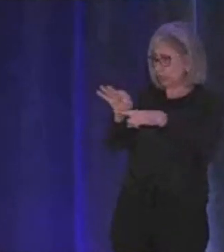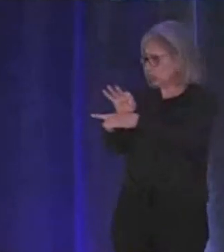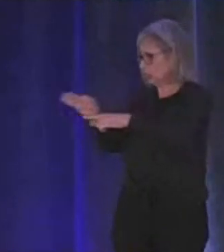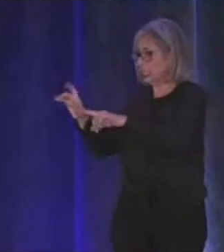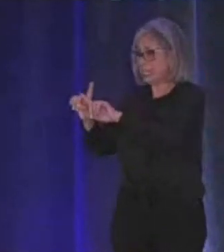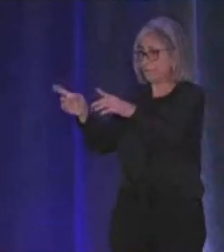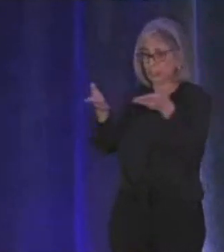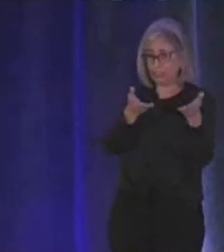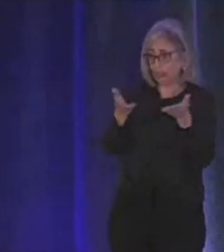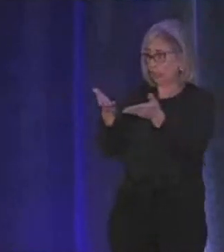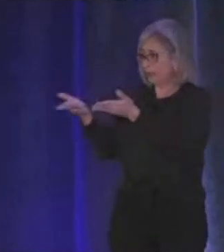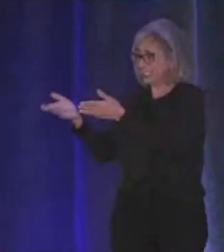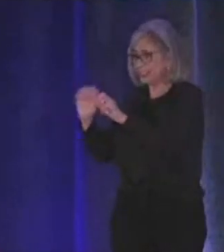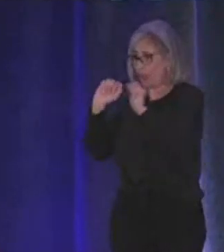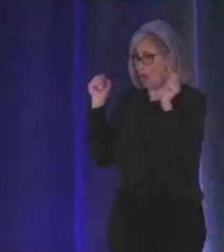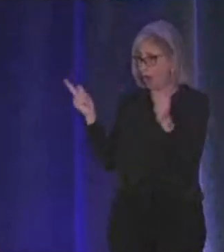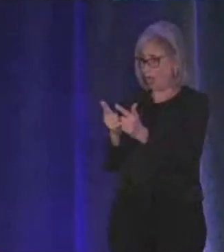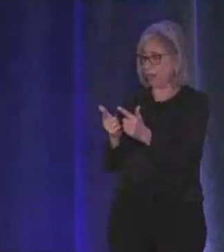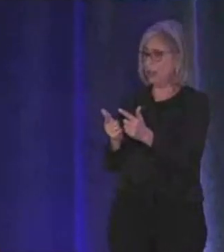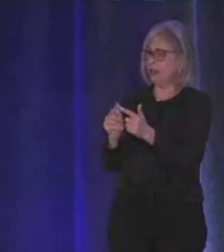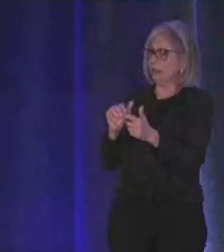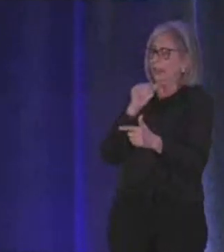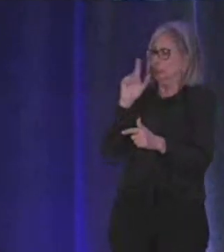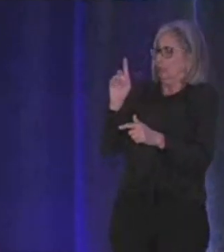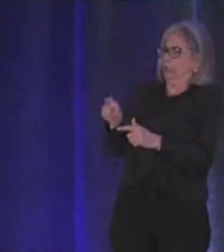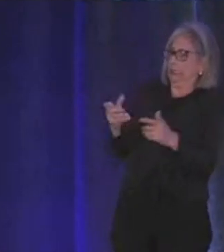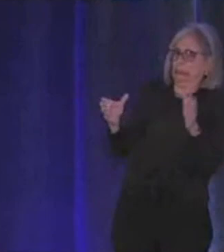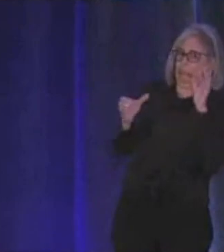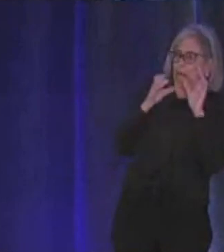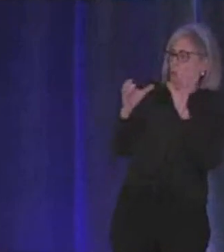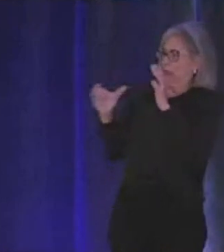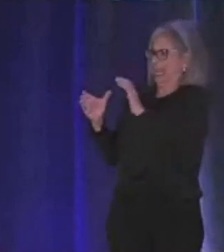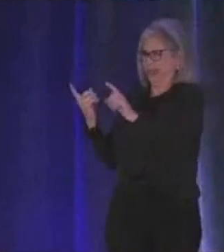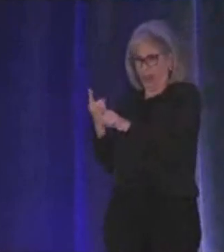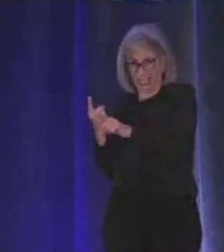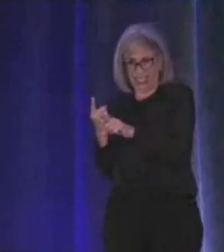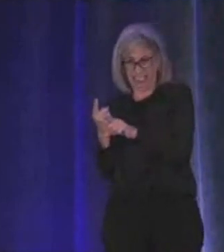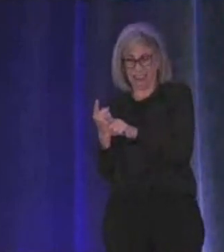services. And so they really shouldn't need to communicate, right?